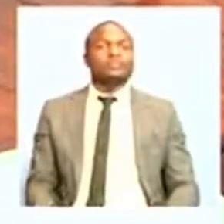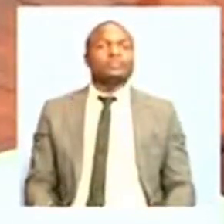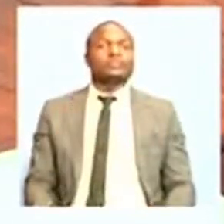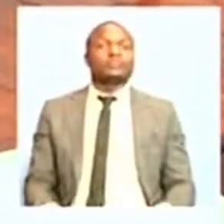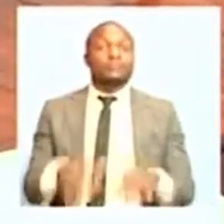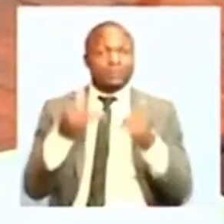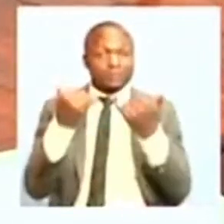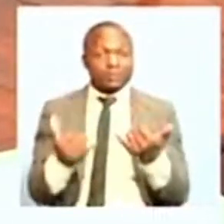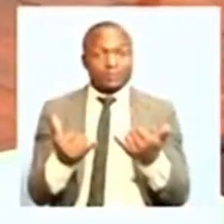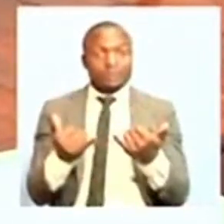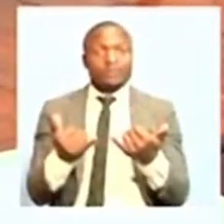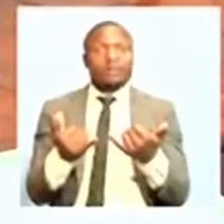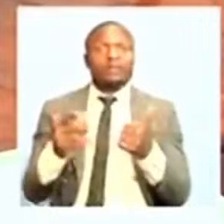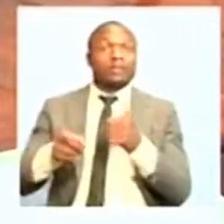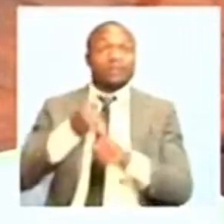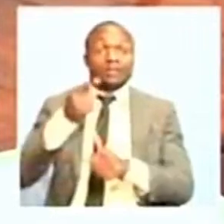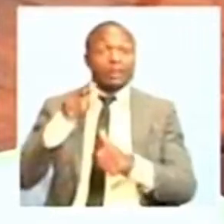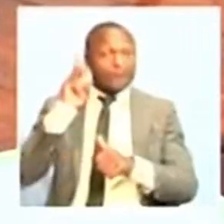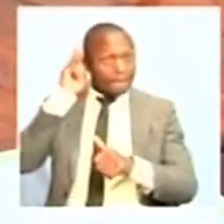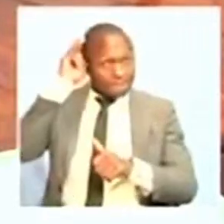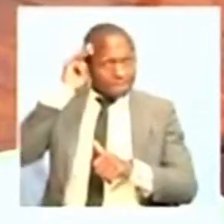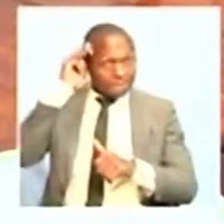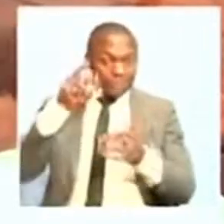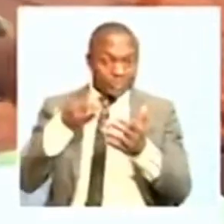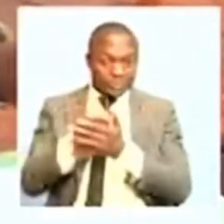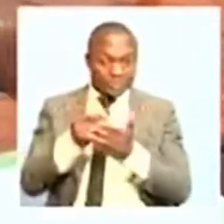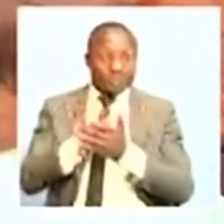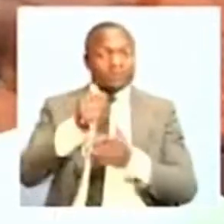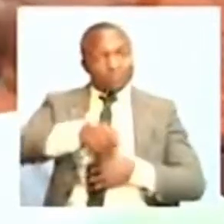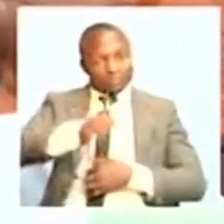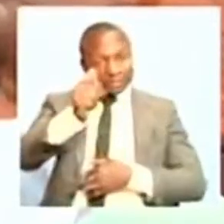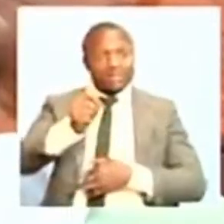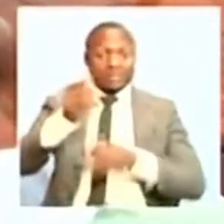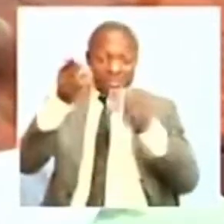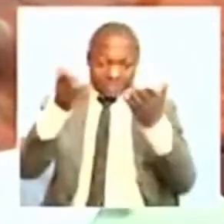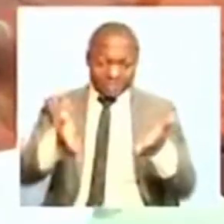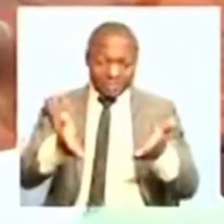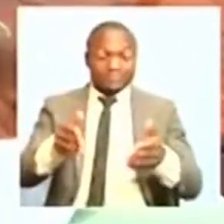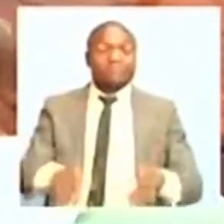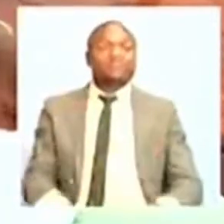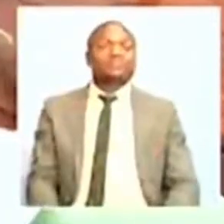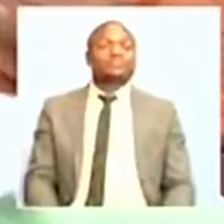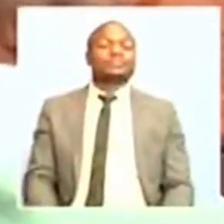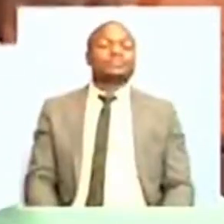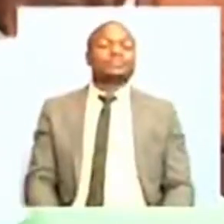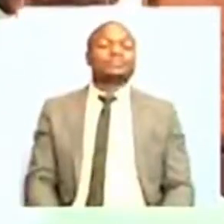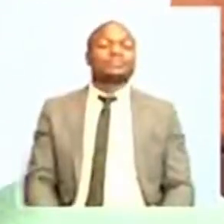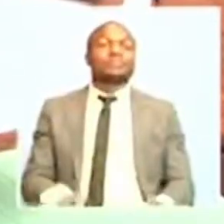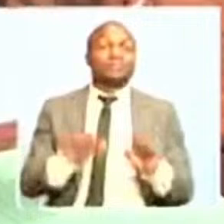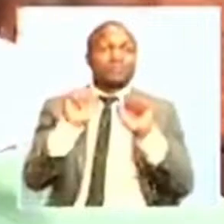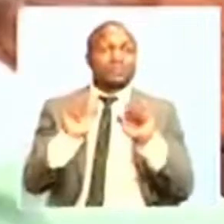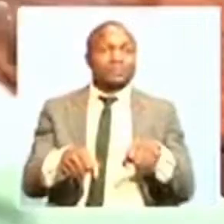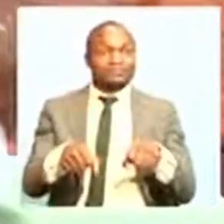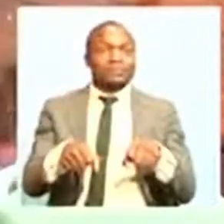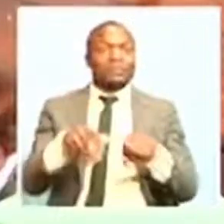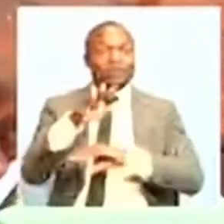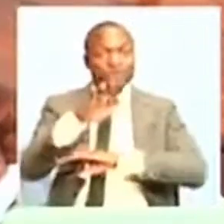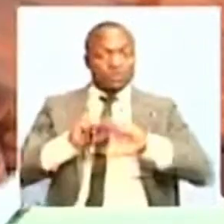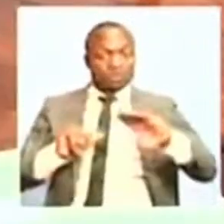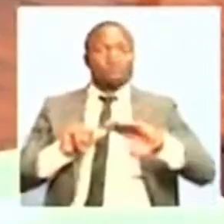We're now going to the next one, where the Ministry of Finance itself is here. So I think we can call them.